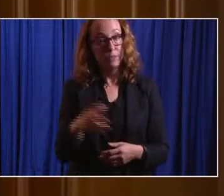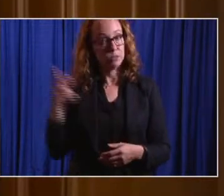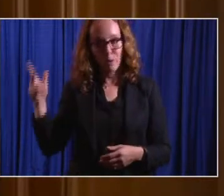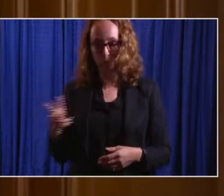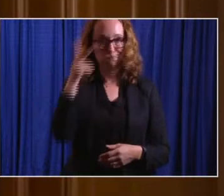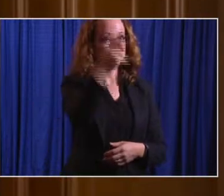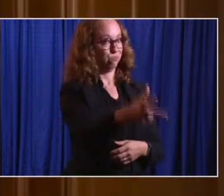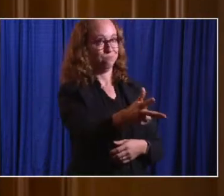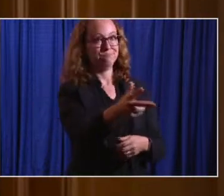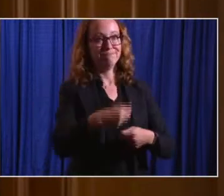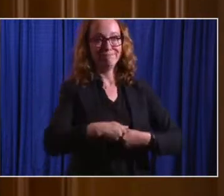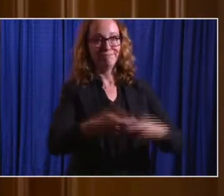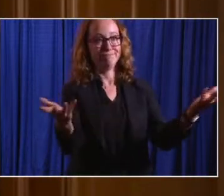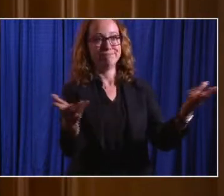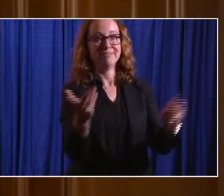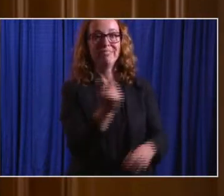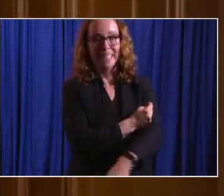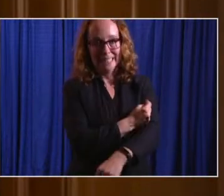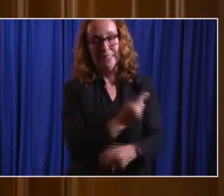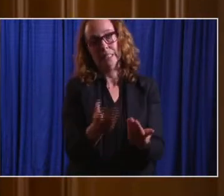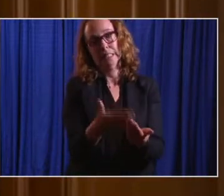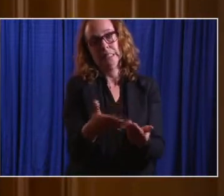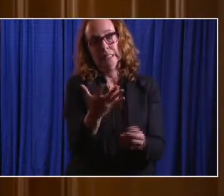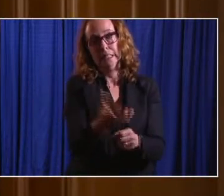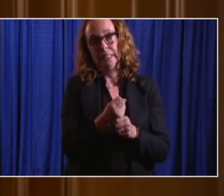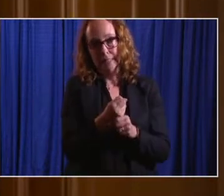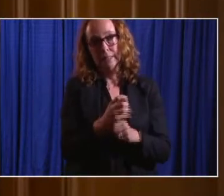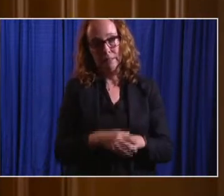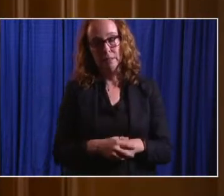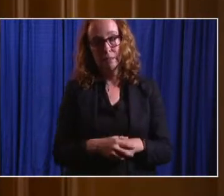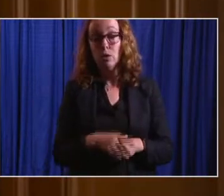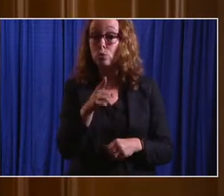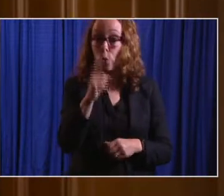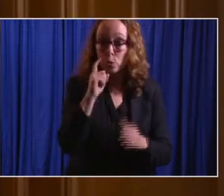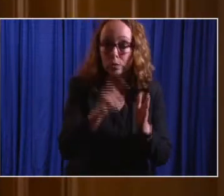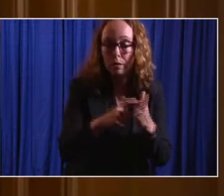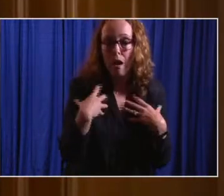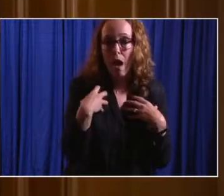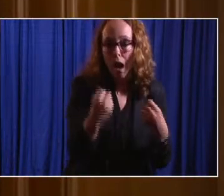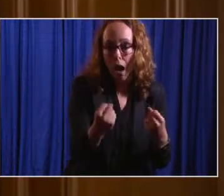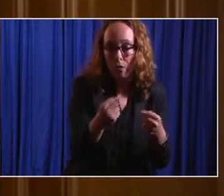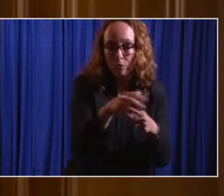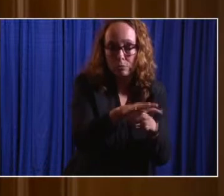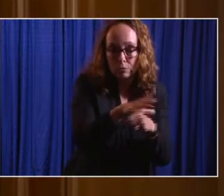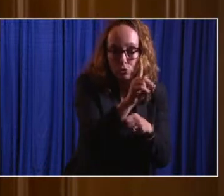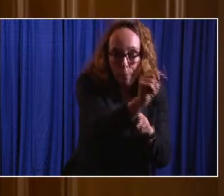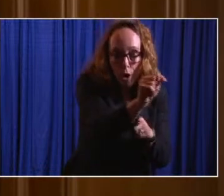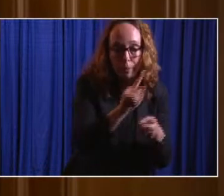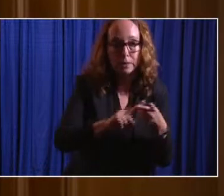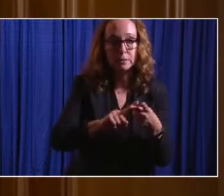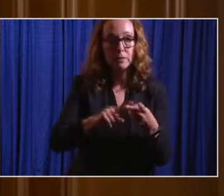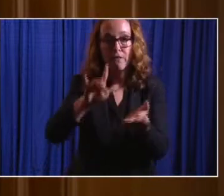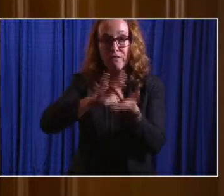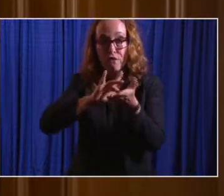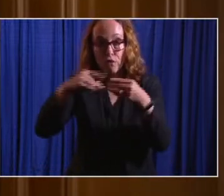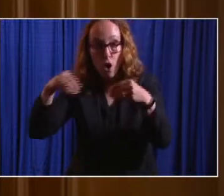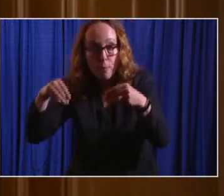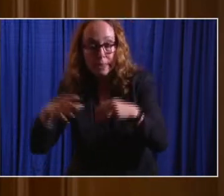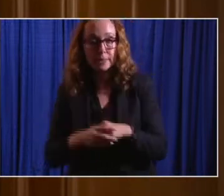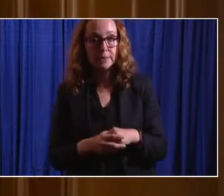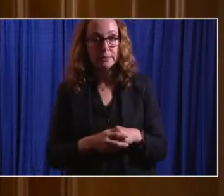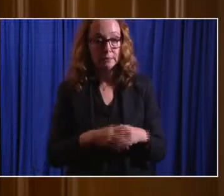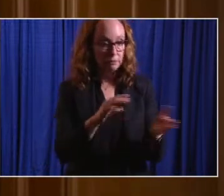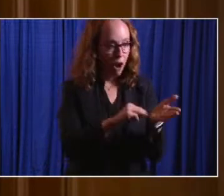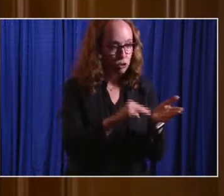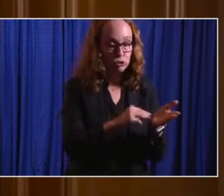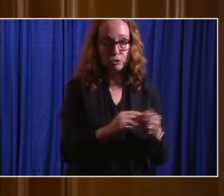So across the state, you're seeing health departments, you're seeing pharmacies, you're seeing doctors who are really doing outreach. We